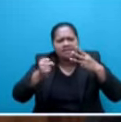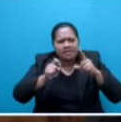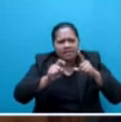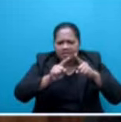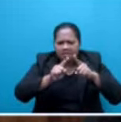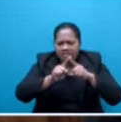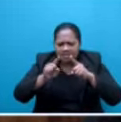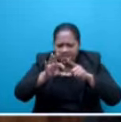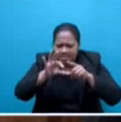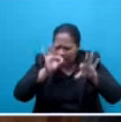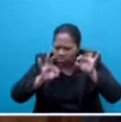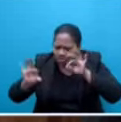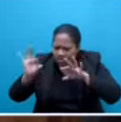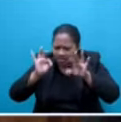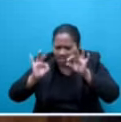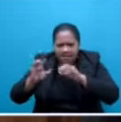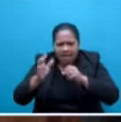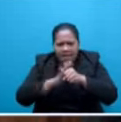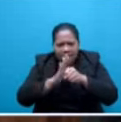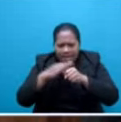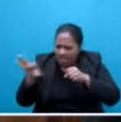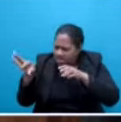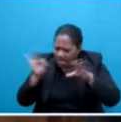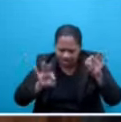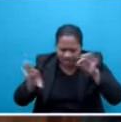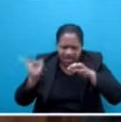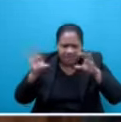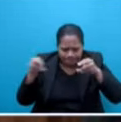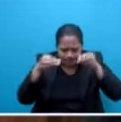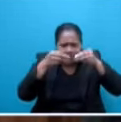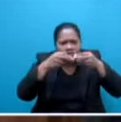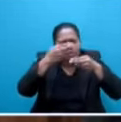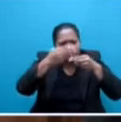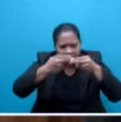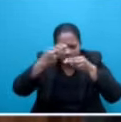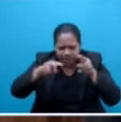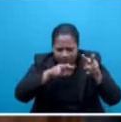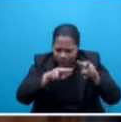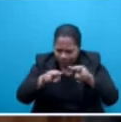around 120 varieties are selected and planted as observation plot.